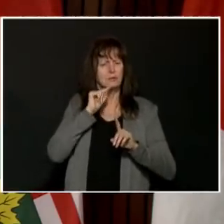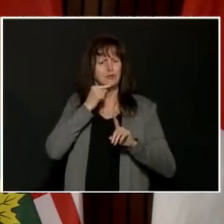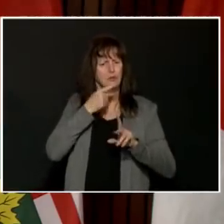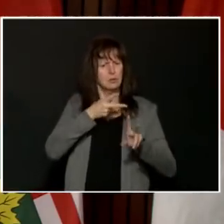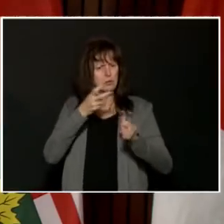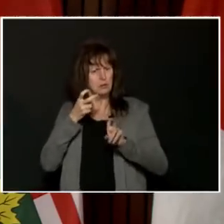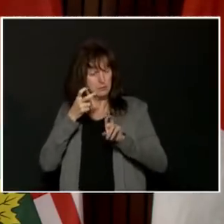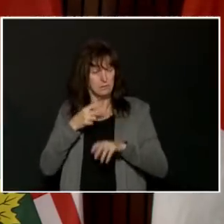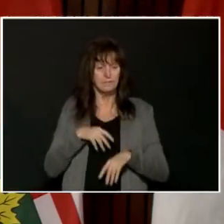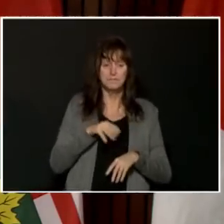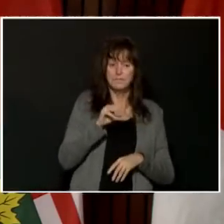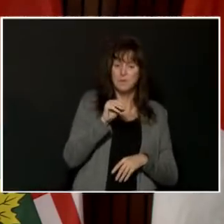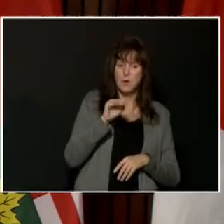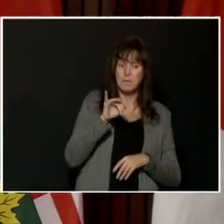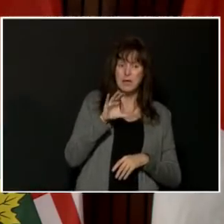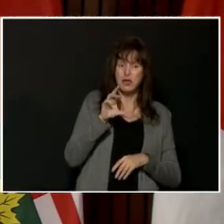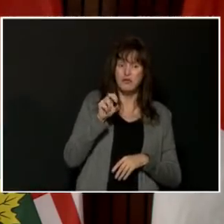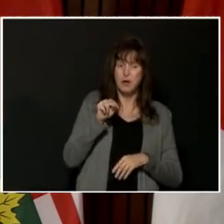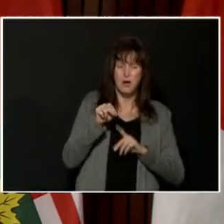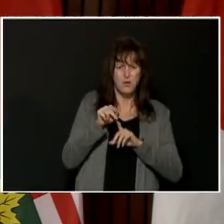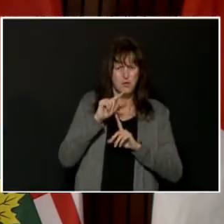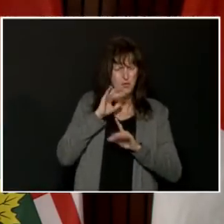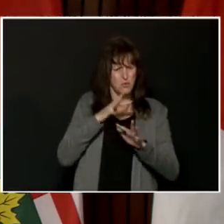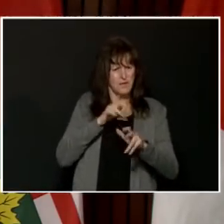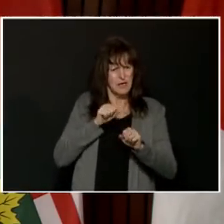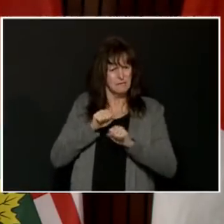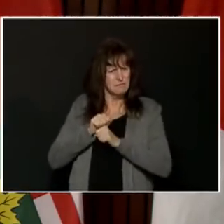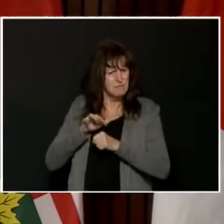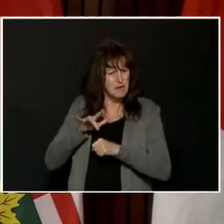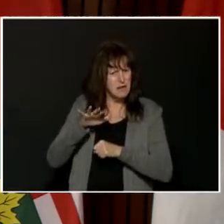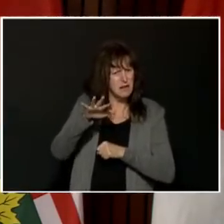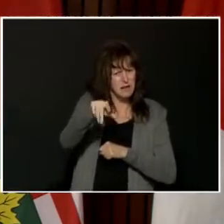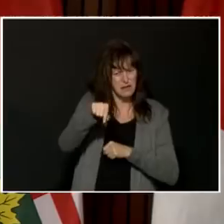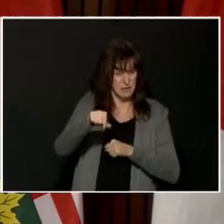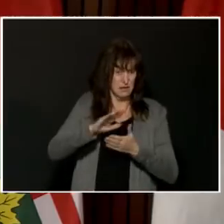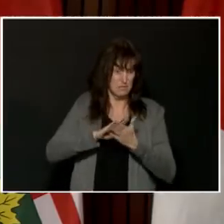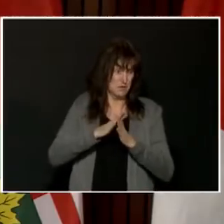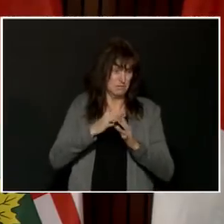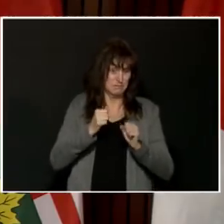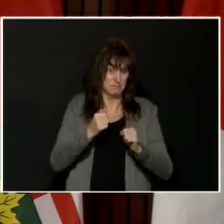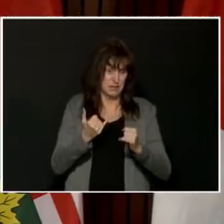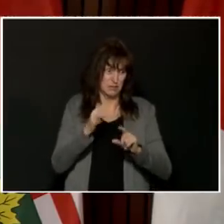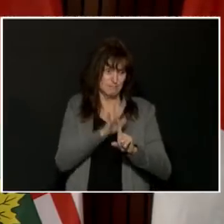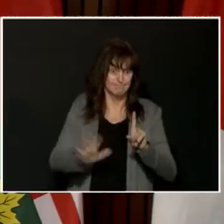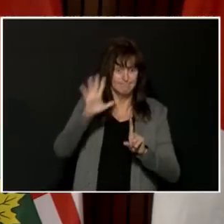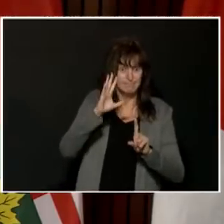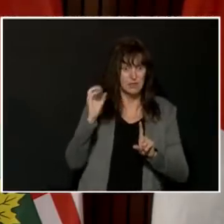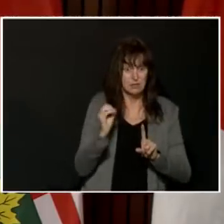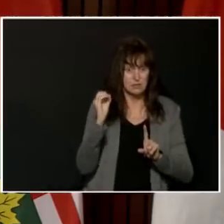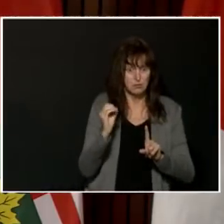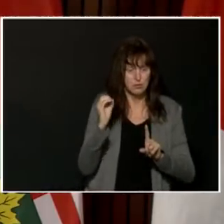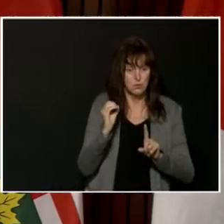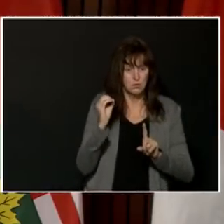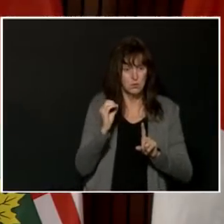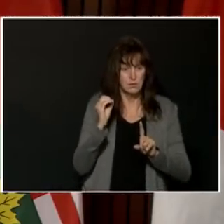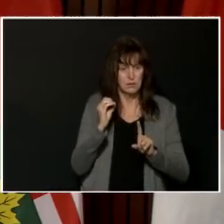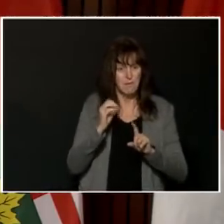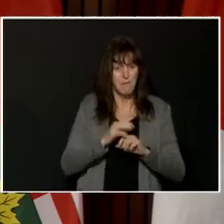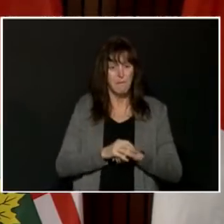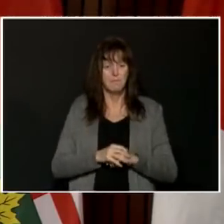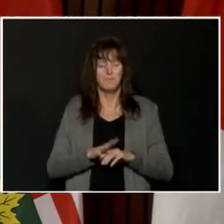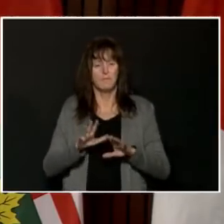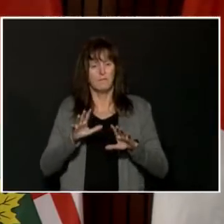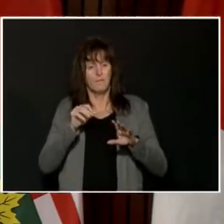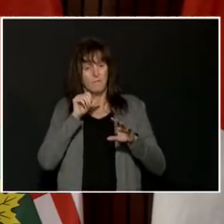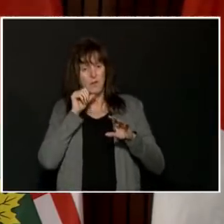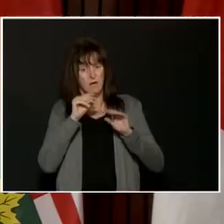fast enough that it is already the dominant variant in Ontario. It is not clear whether it will completely replace the Delta variant,